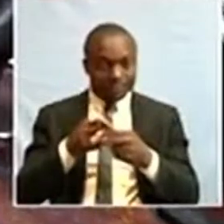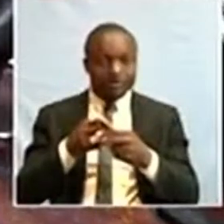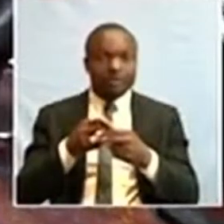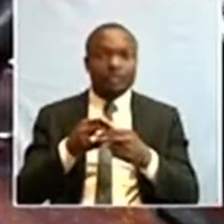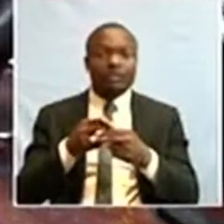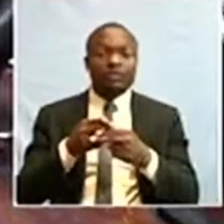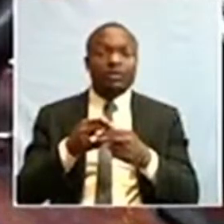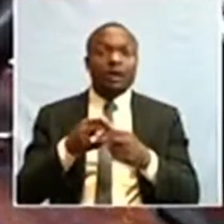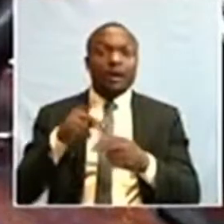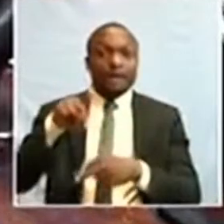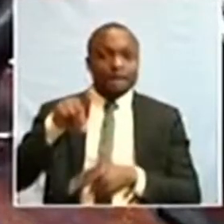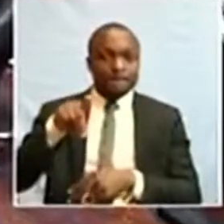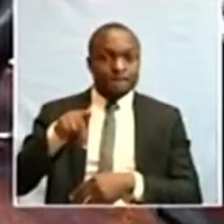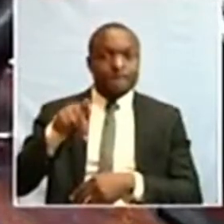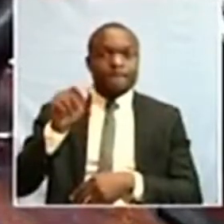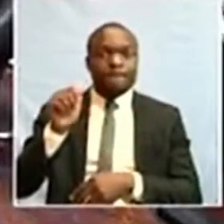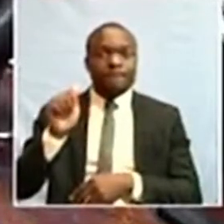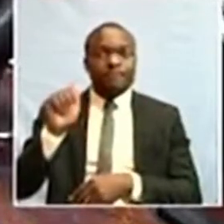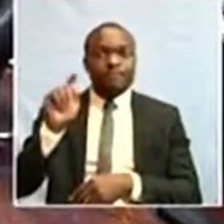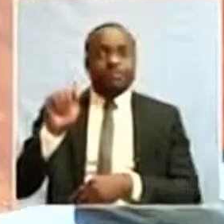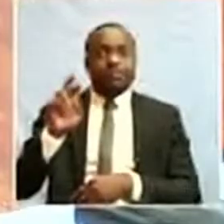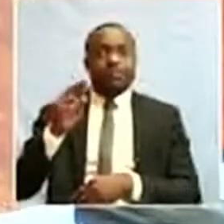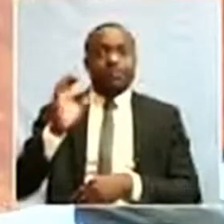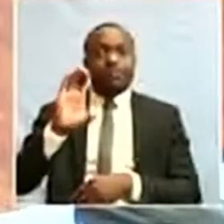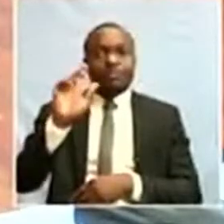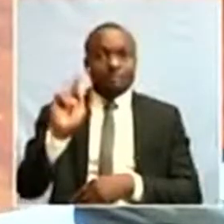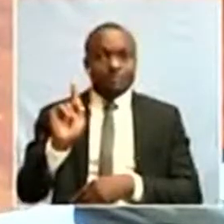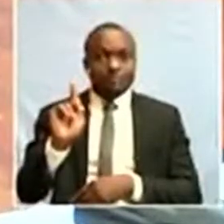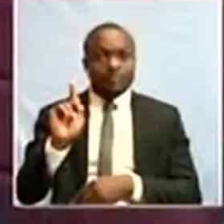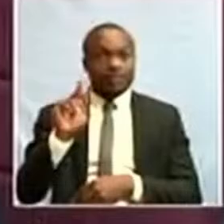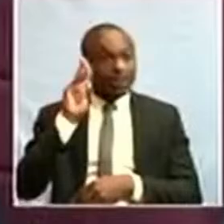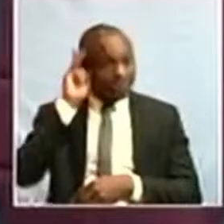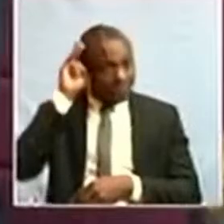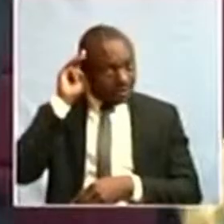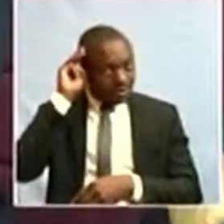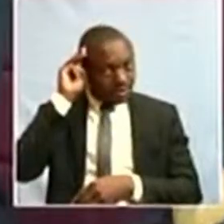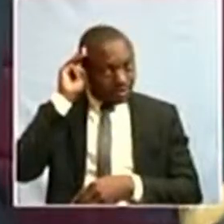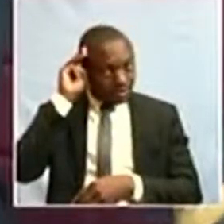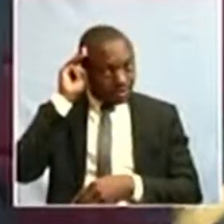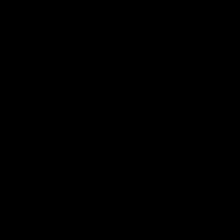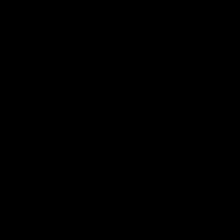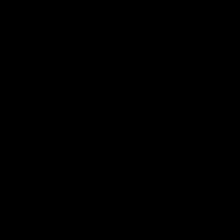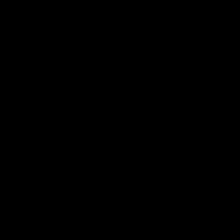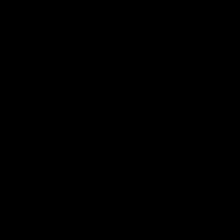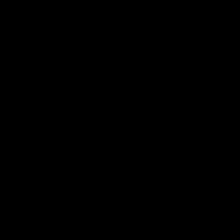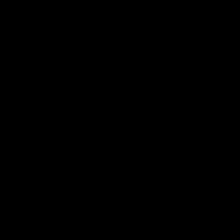Patrick from Ministry of Community Development, Director Planning.